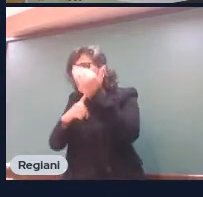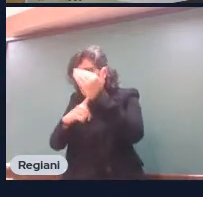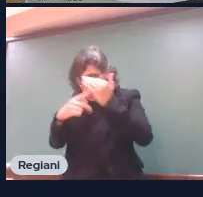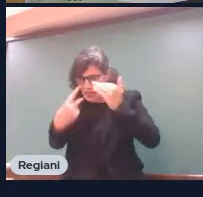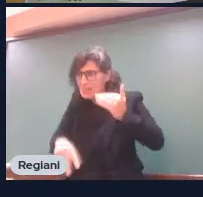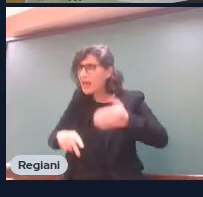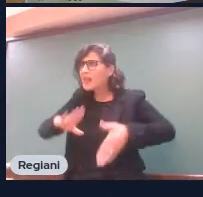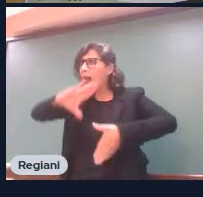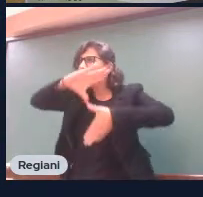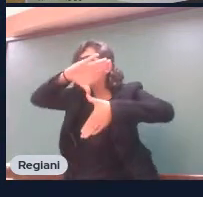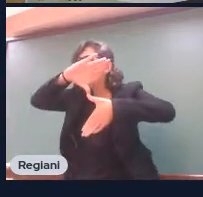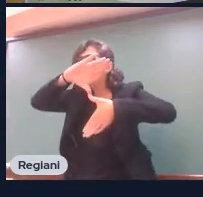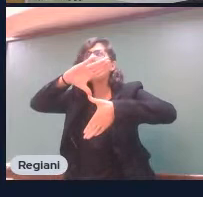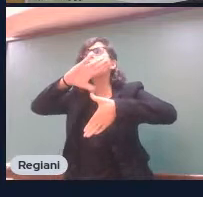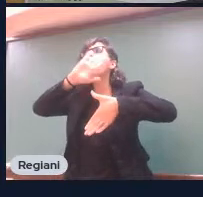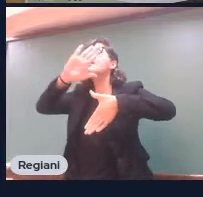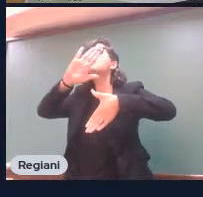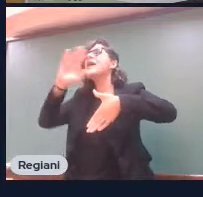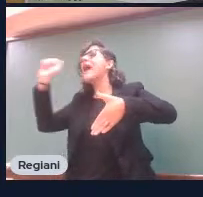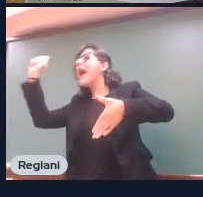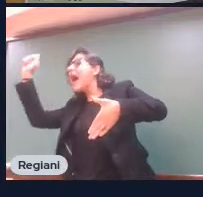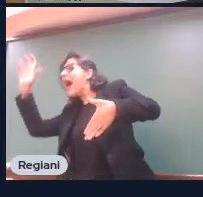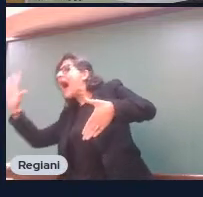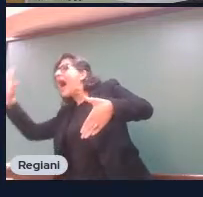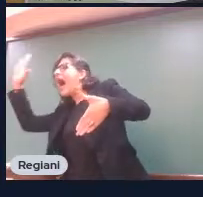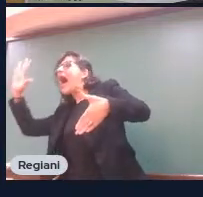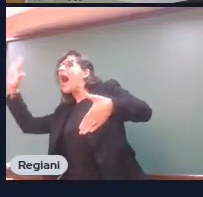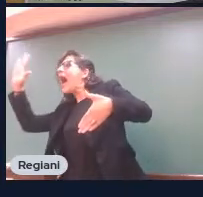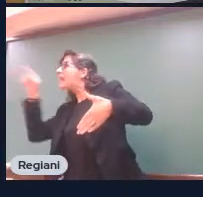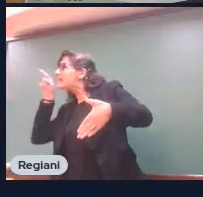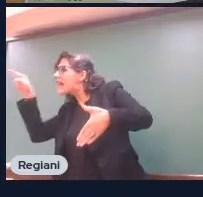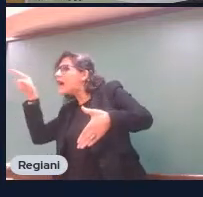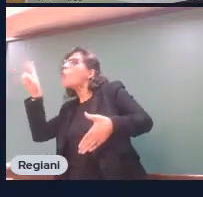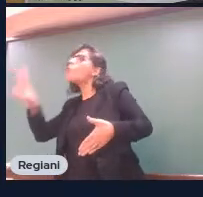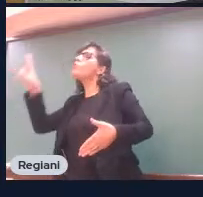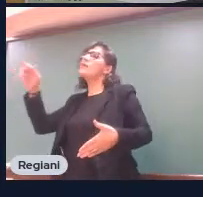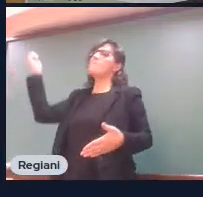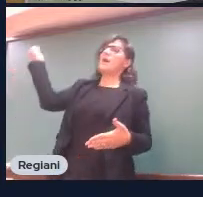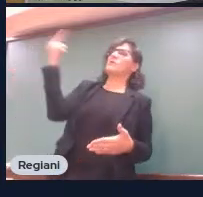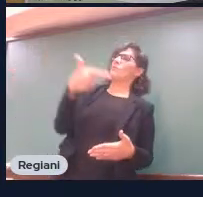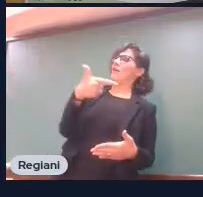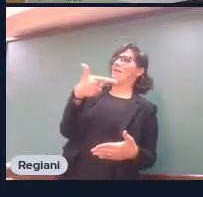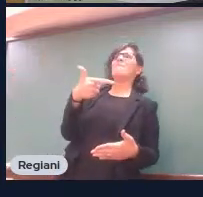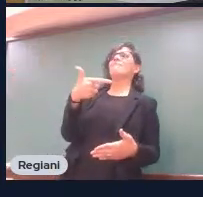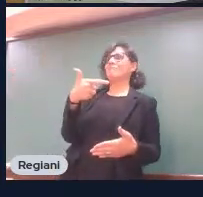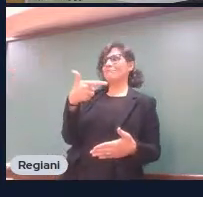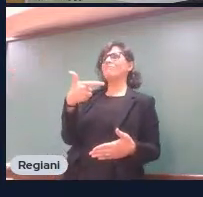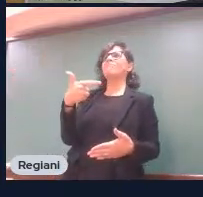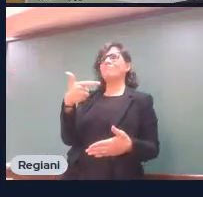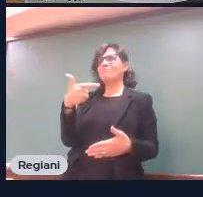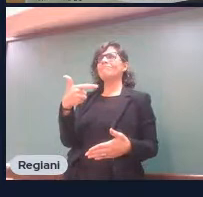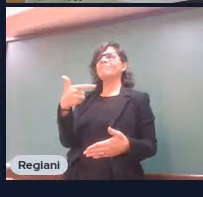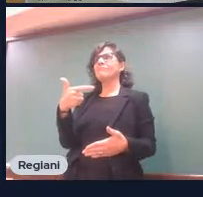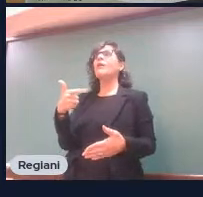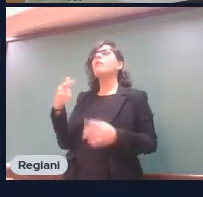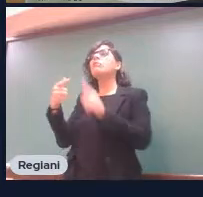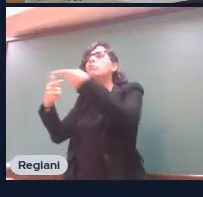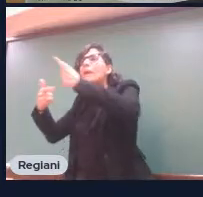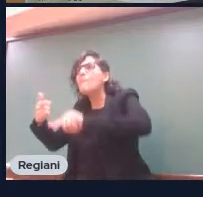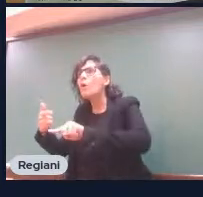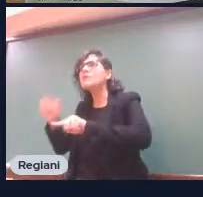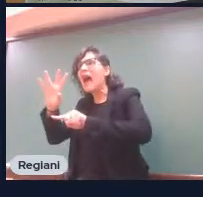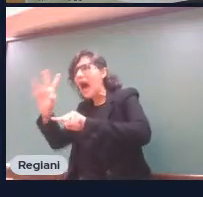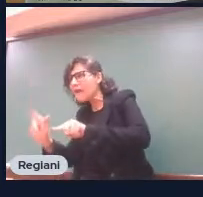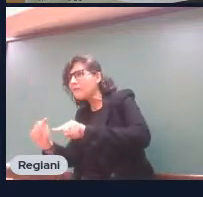Americas, it's especially in Asia that the technology is used, followed surprisingly by Africa, Europe,